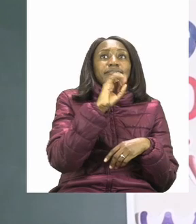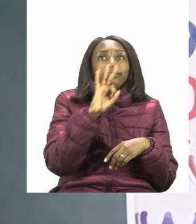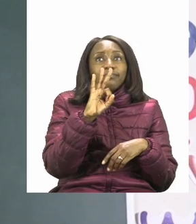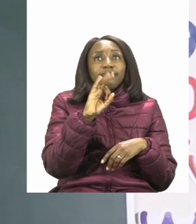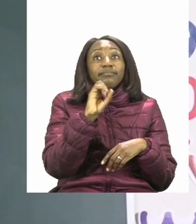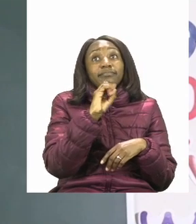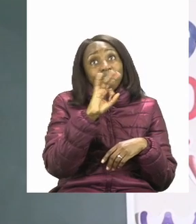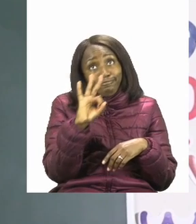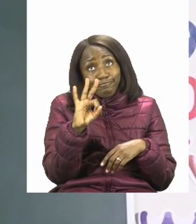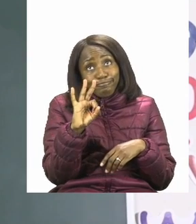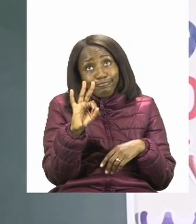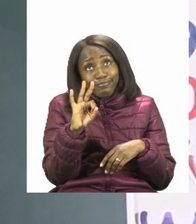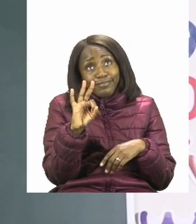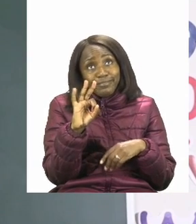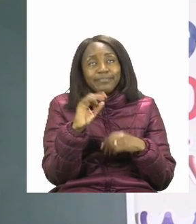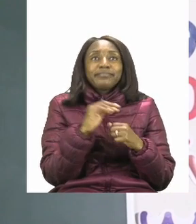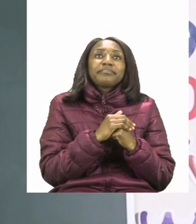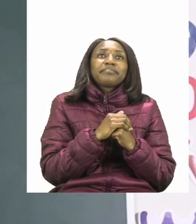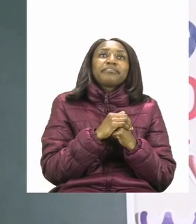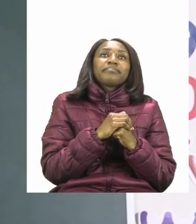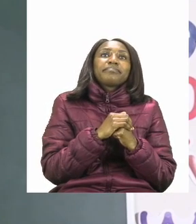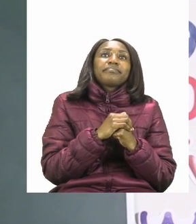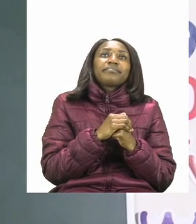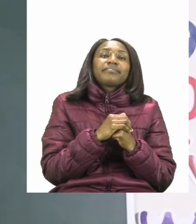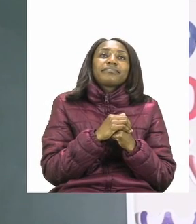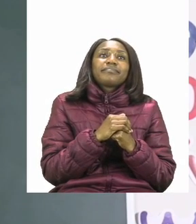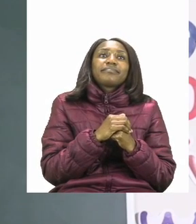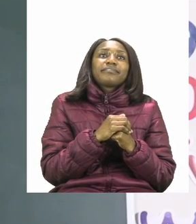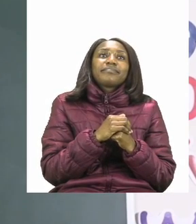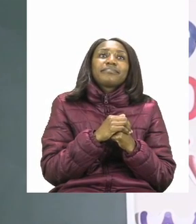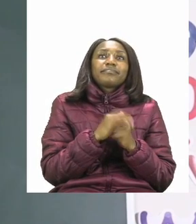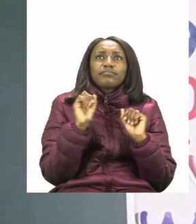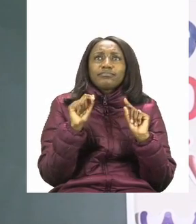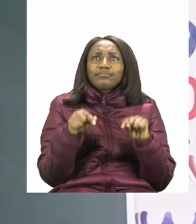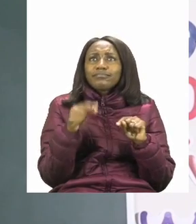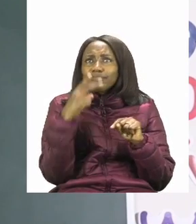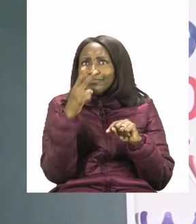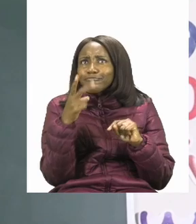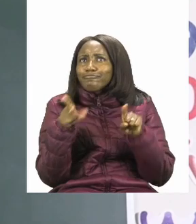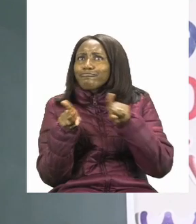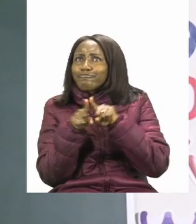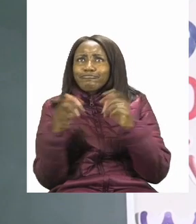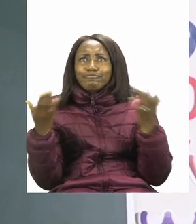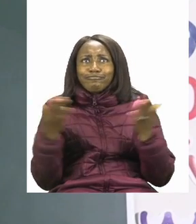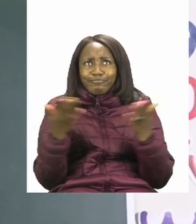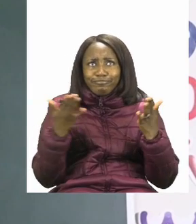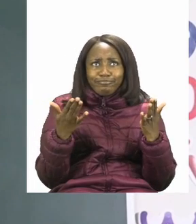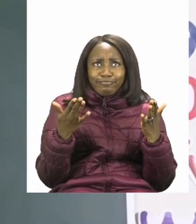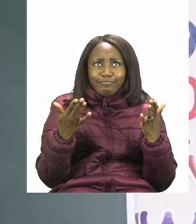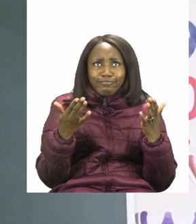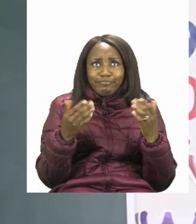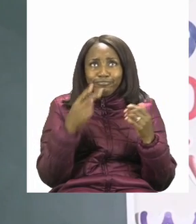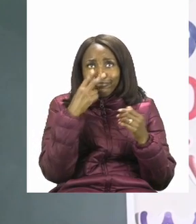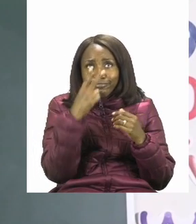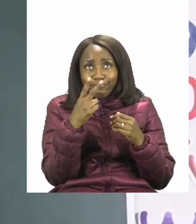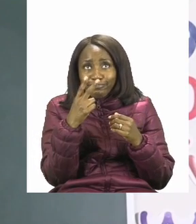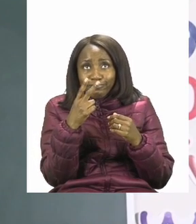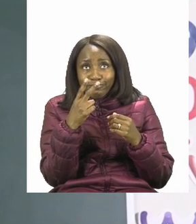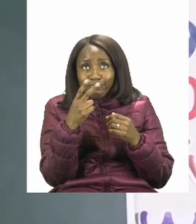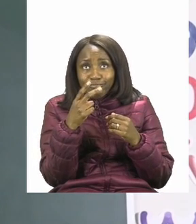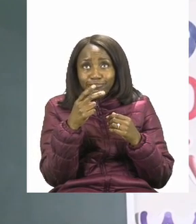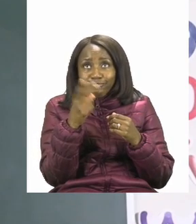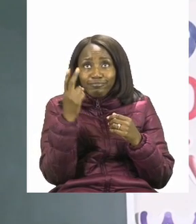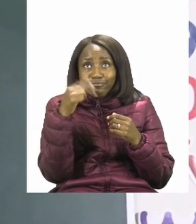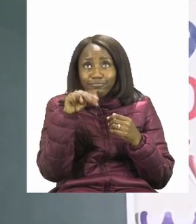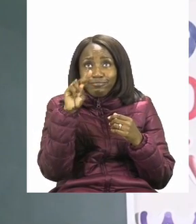if. So I need to match them. Now I can see that I also have an